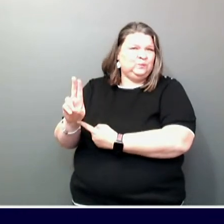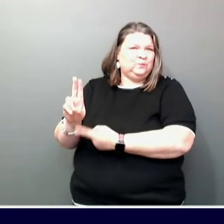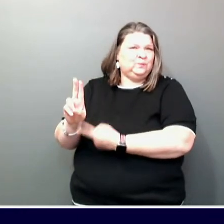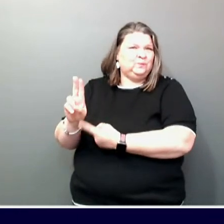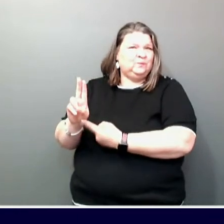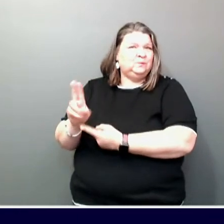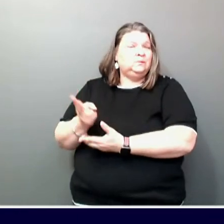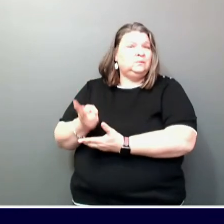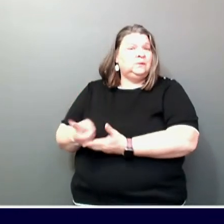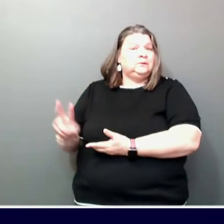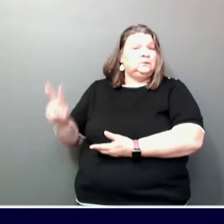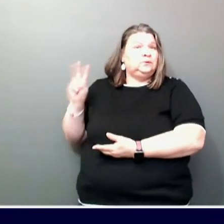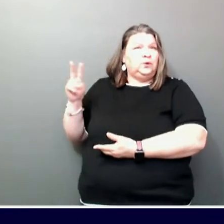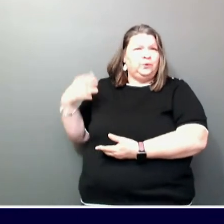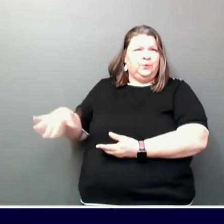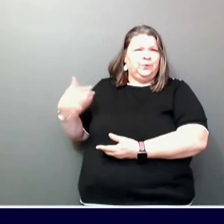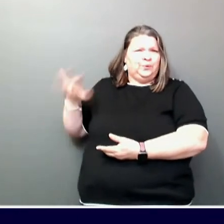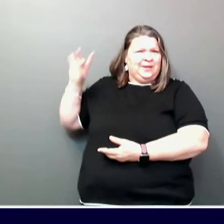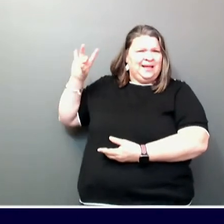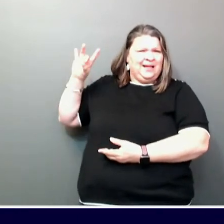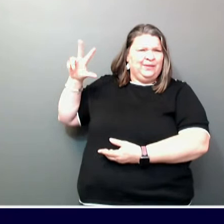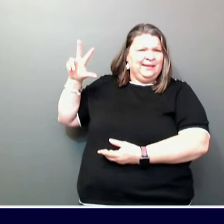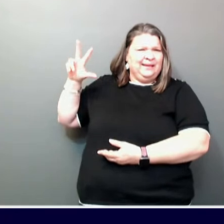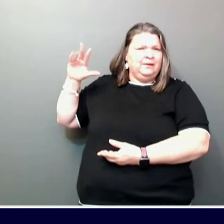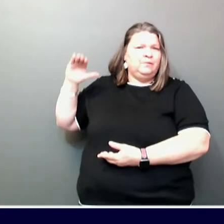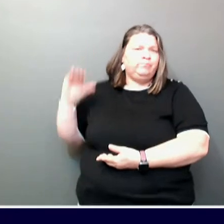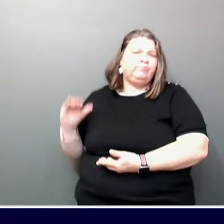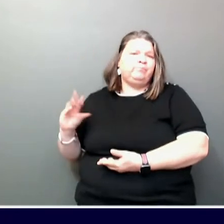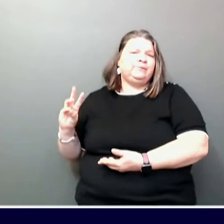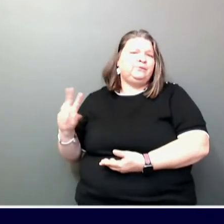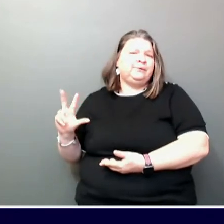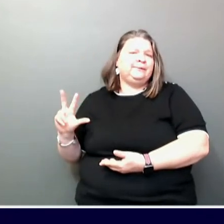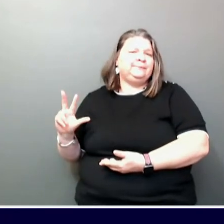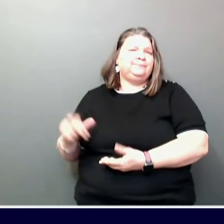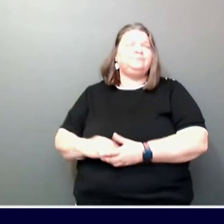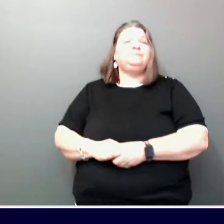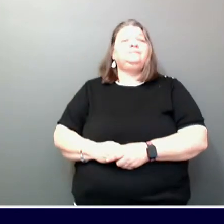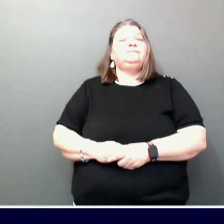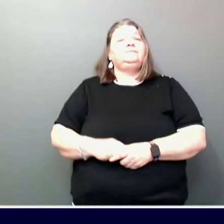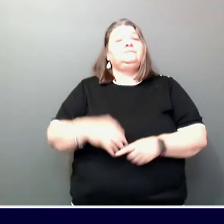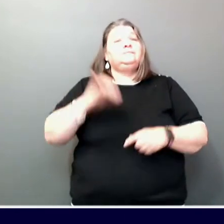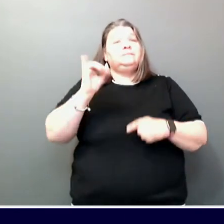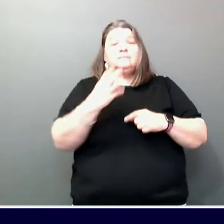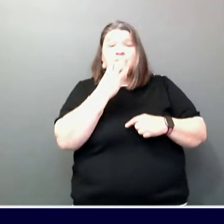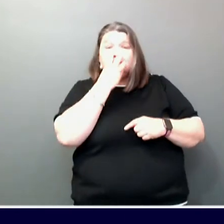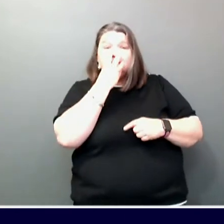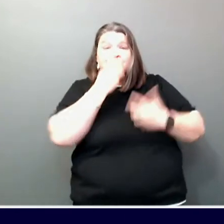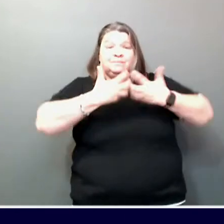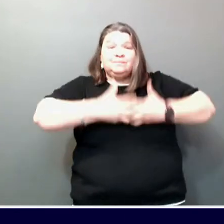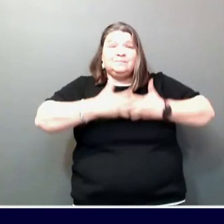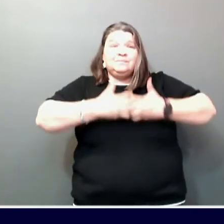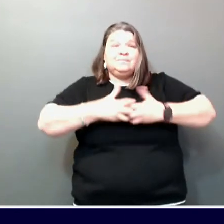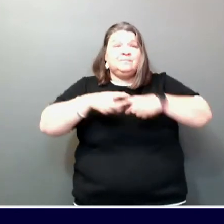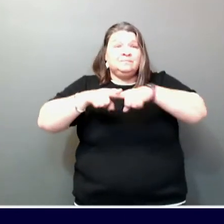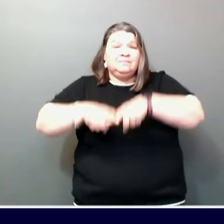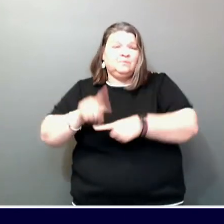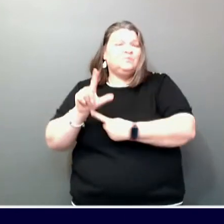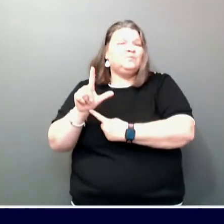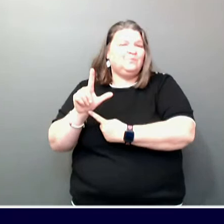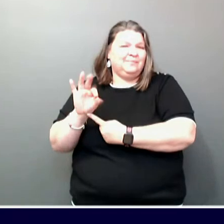unit bed. And right now, 29 people are on a ventilator, whereas 2 weeks ago, that number was at